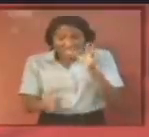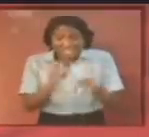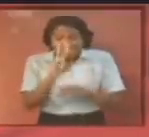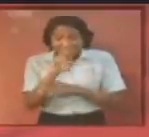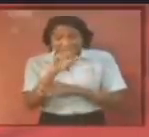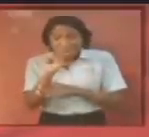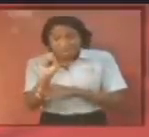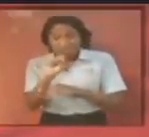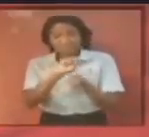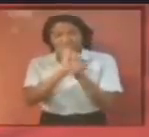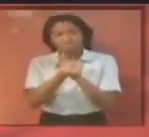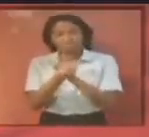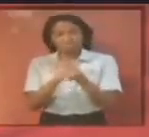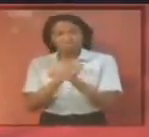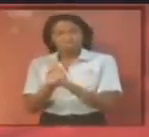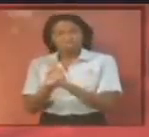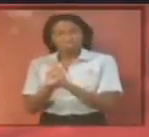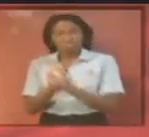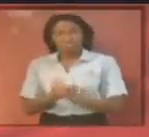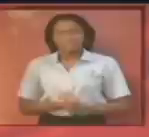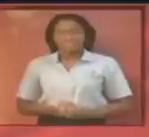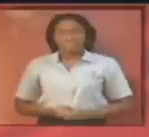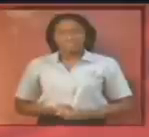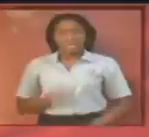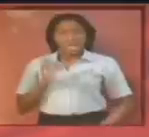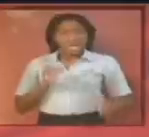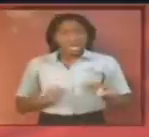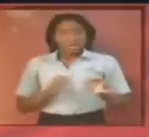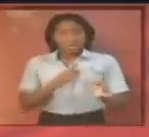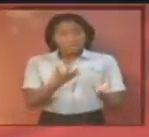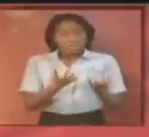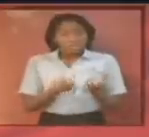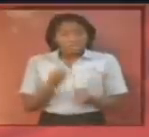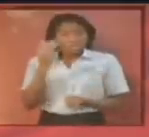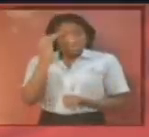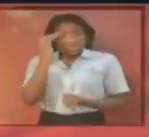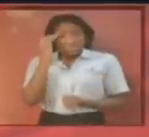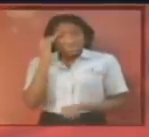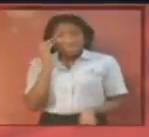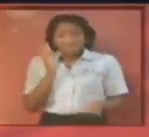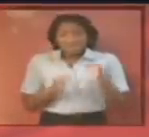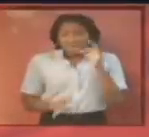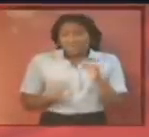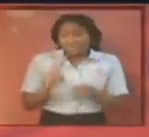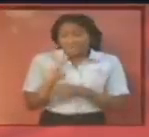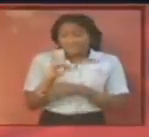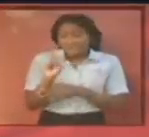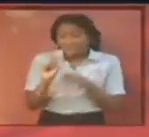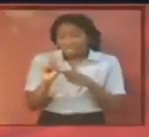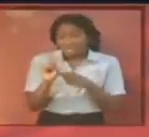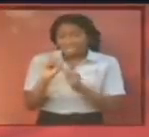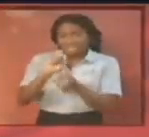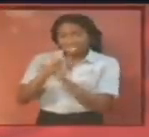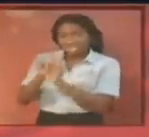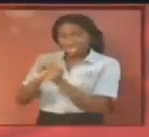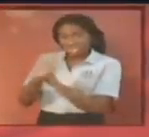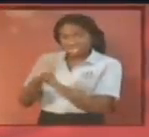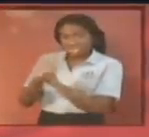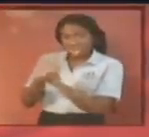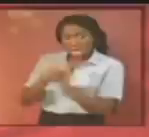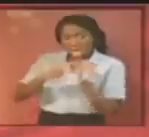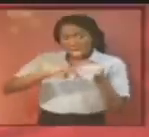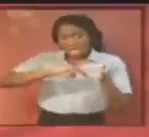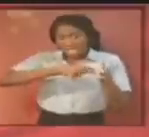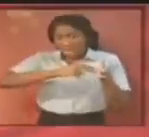Now, in addition to monitor potential impacts of the virus evolution on vaccines, on therapeutics, or disease